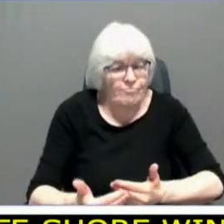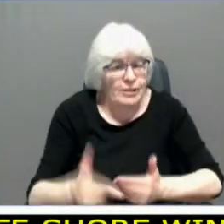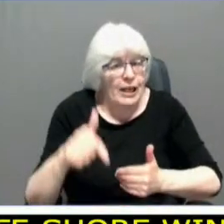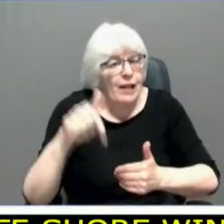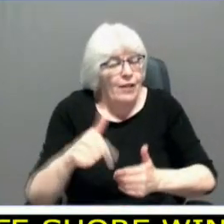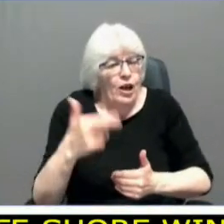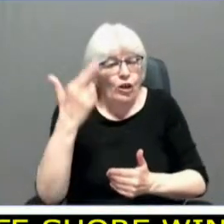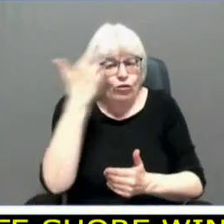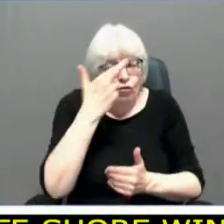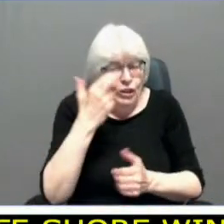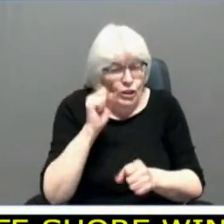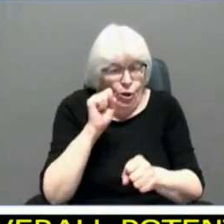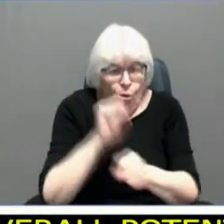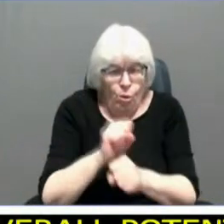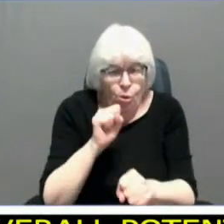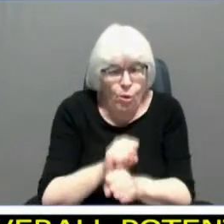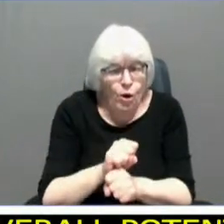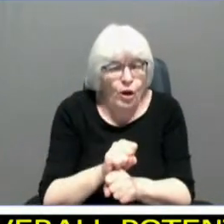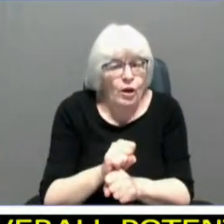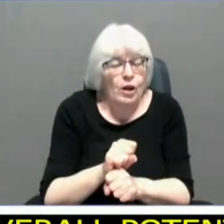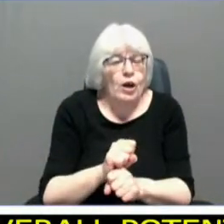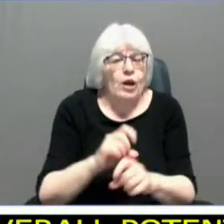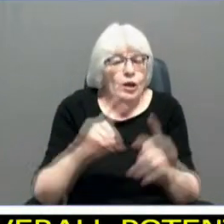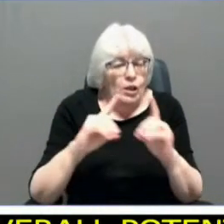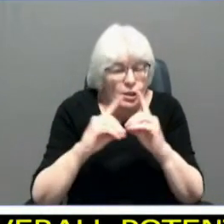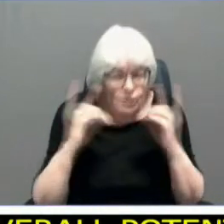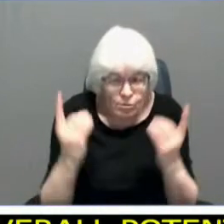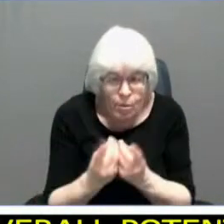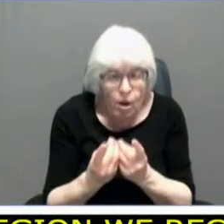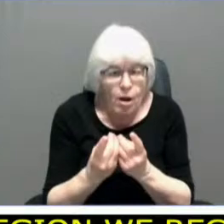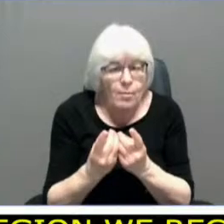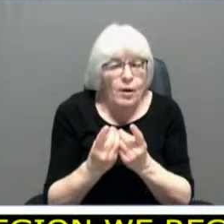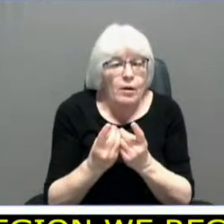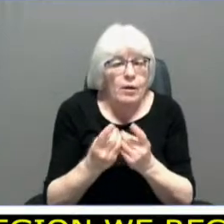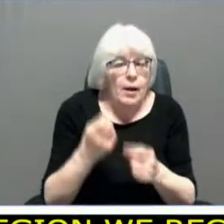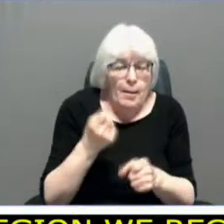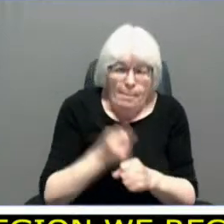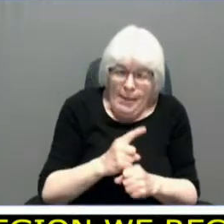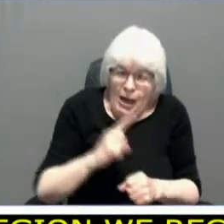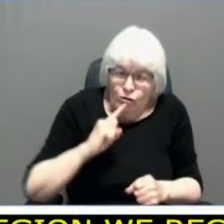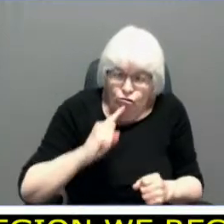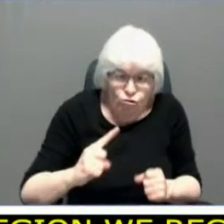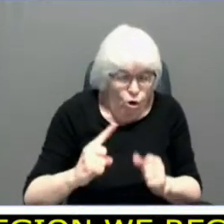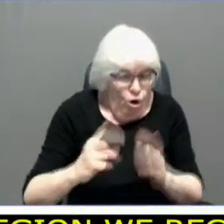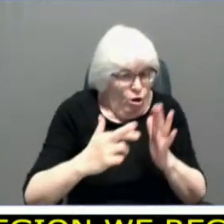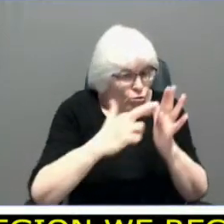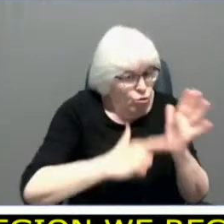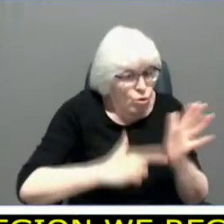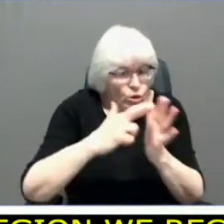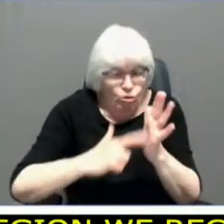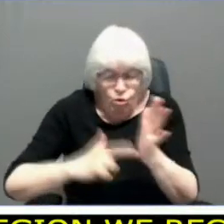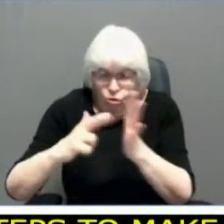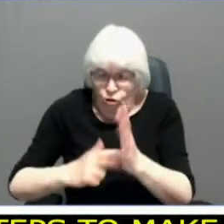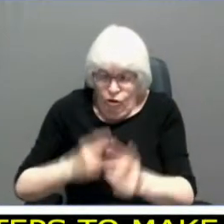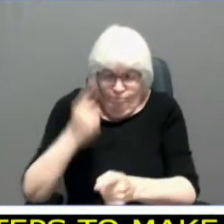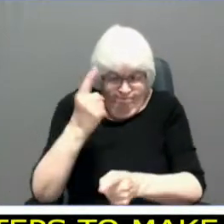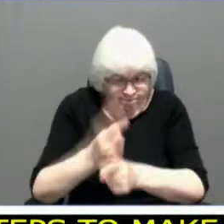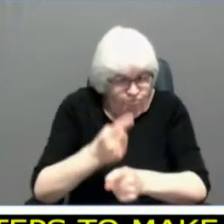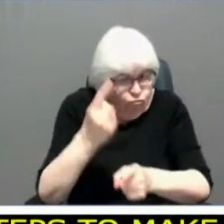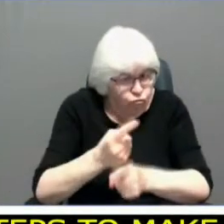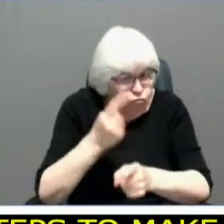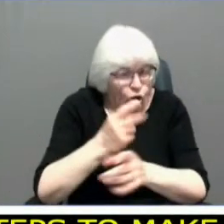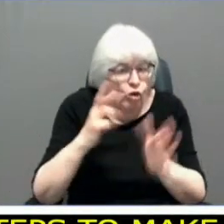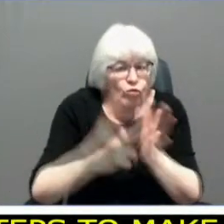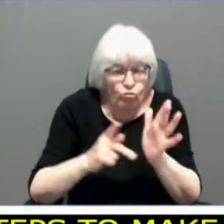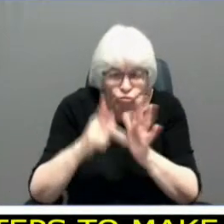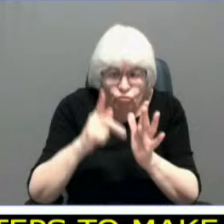at the departmental level to make sure we have the right regulations, to make sure we have the right legislation, so we're attractive as a region.